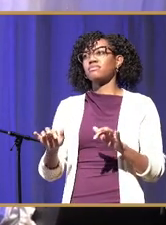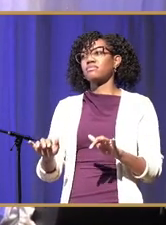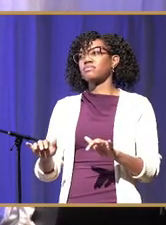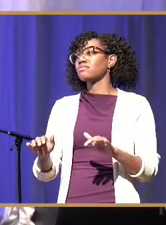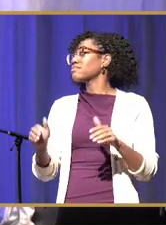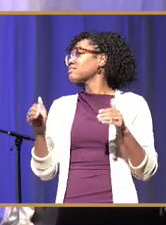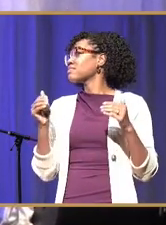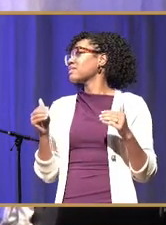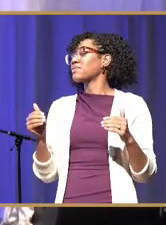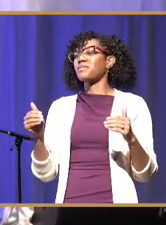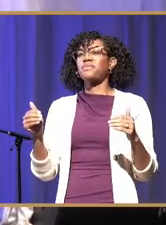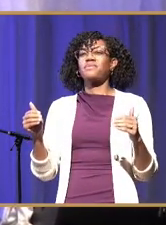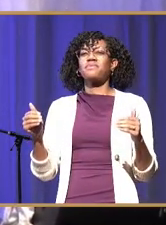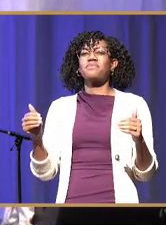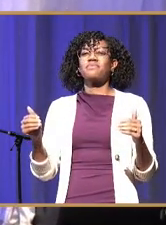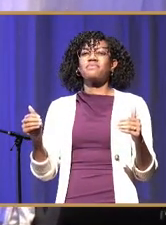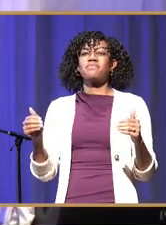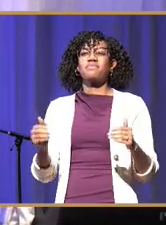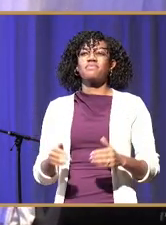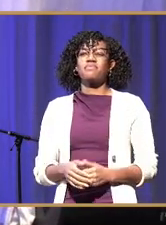Here we go.